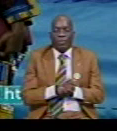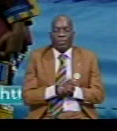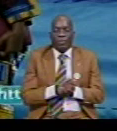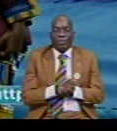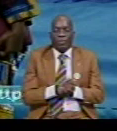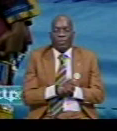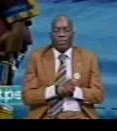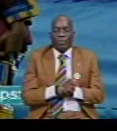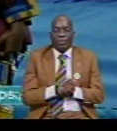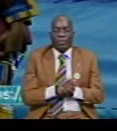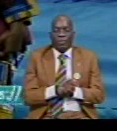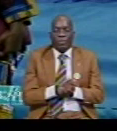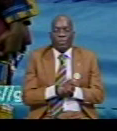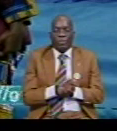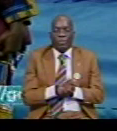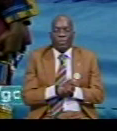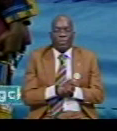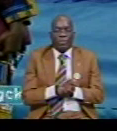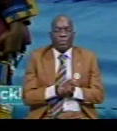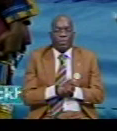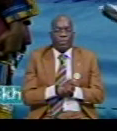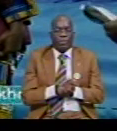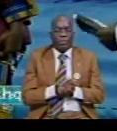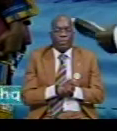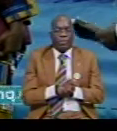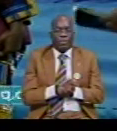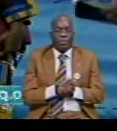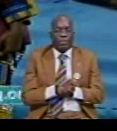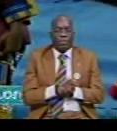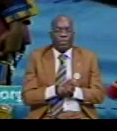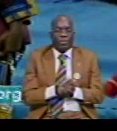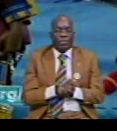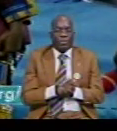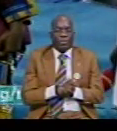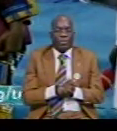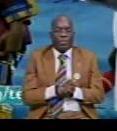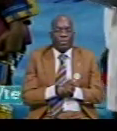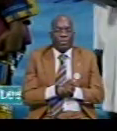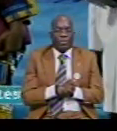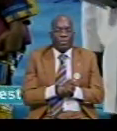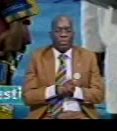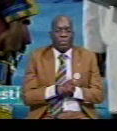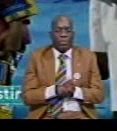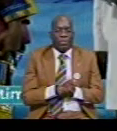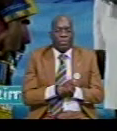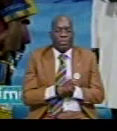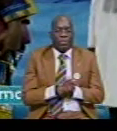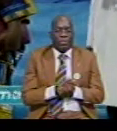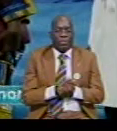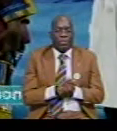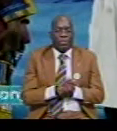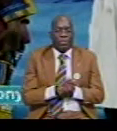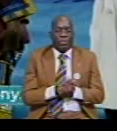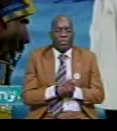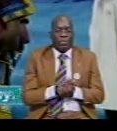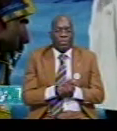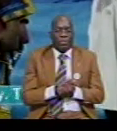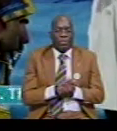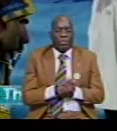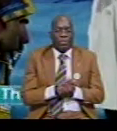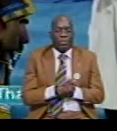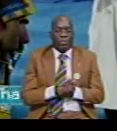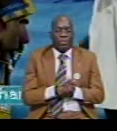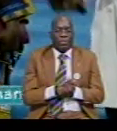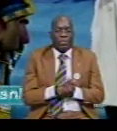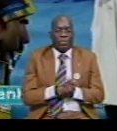swelling in her stomach has vanished and has gone. She